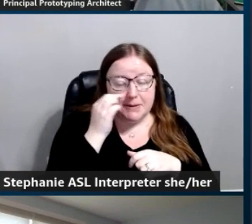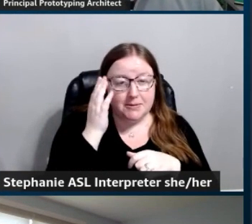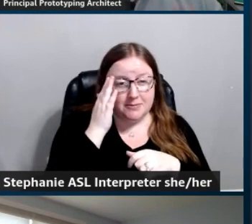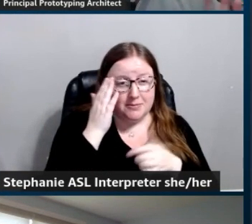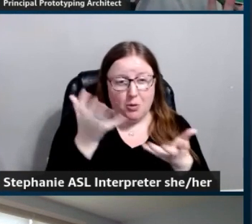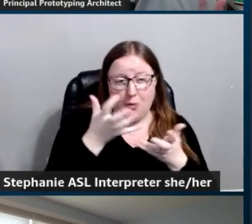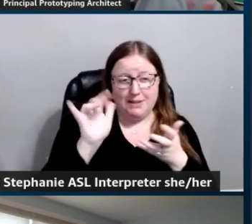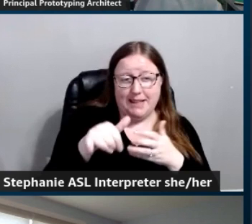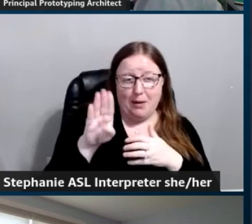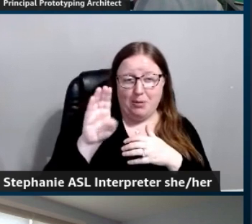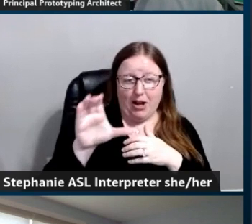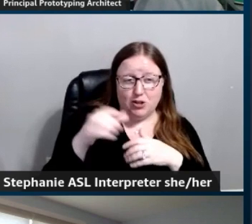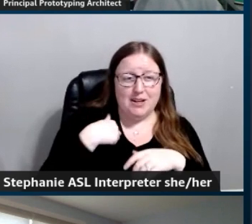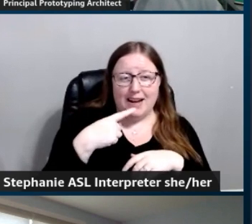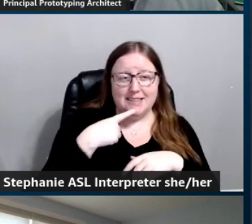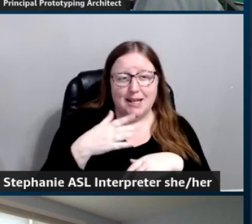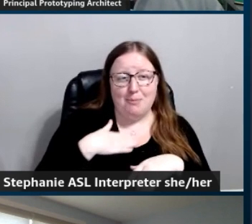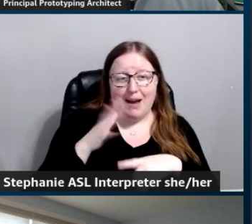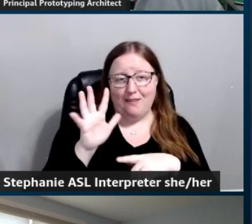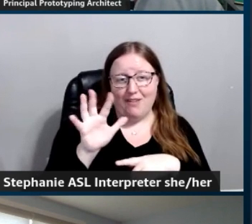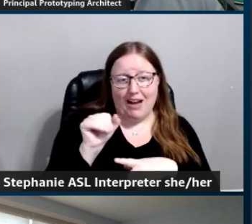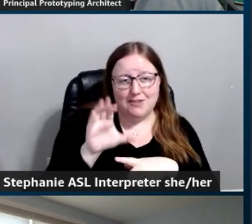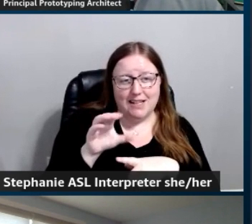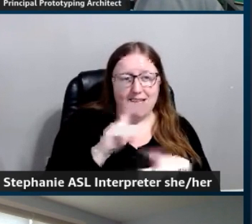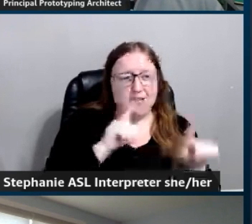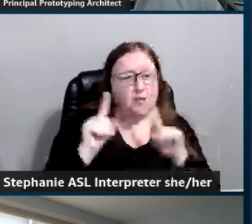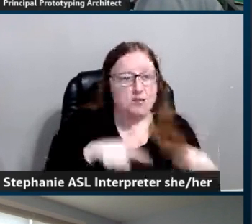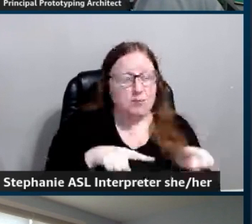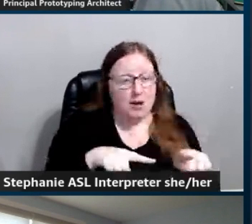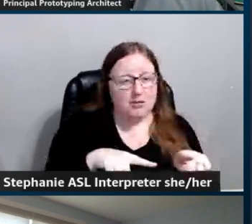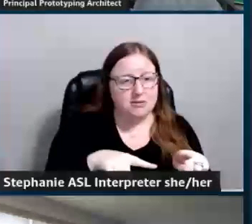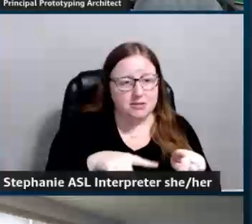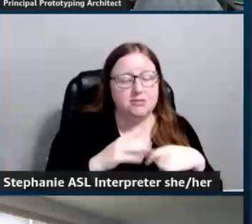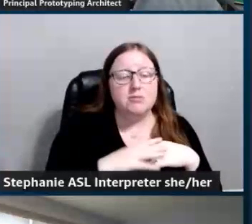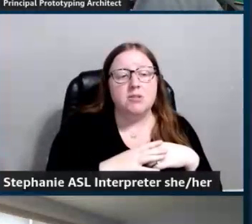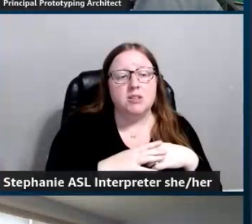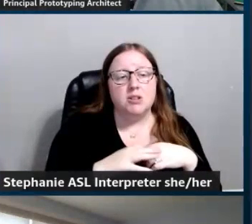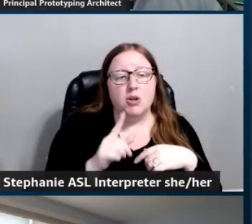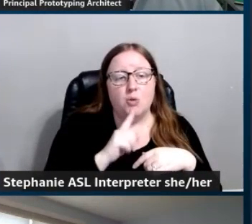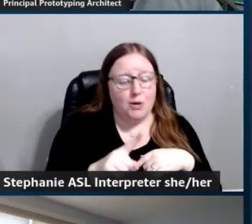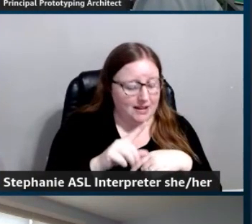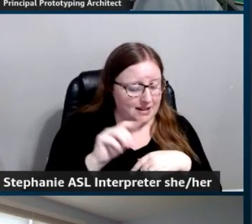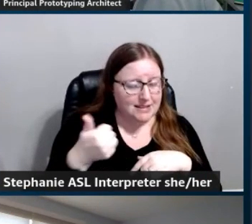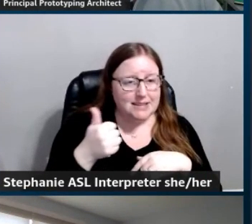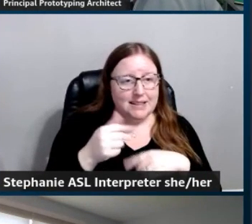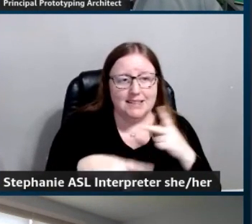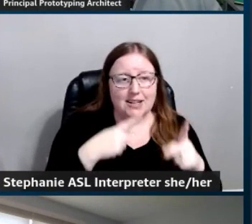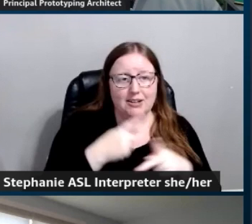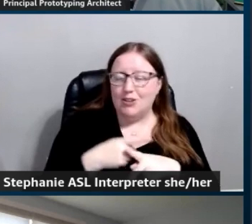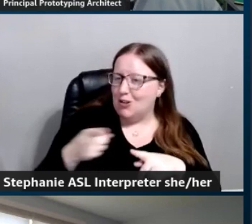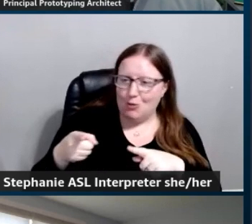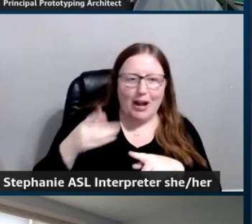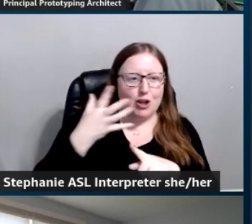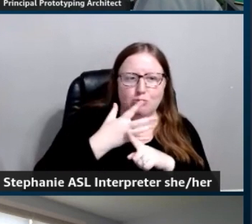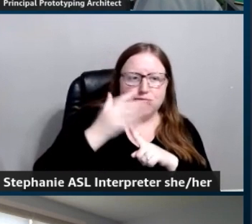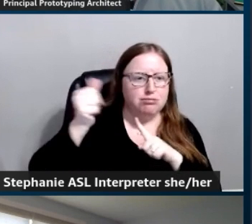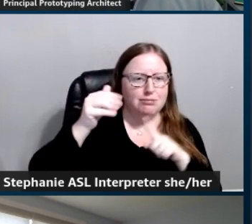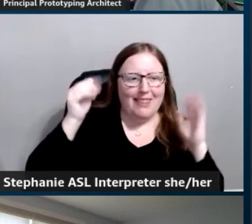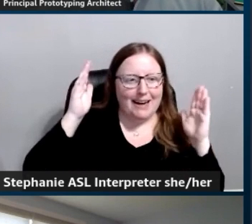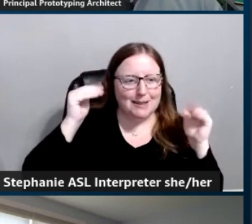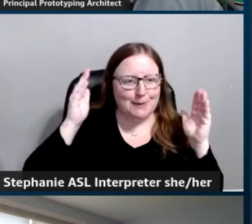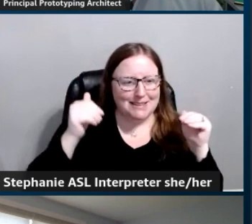30 seconds? And I gave you my 5-second response. It's another you exceeded any and all expectations for that